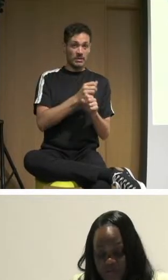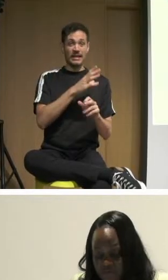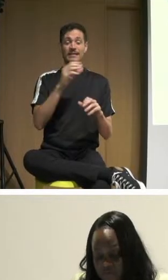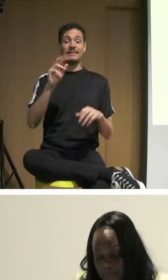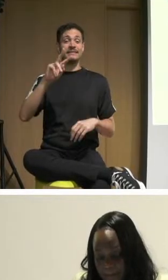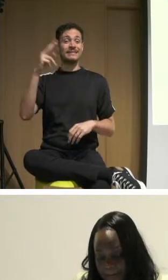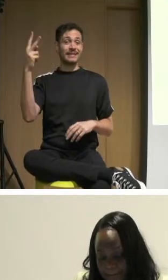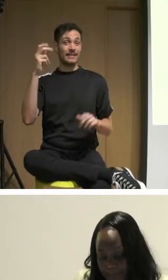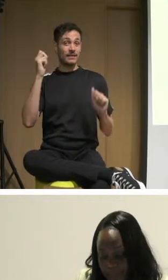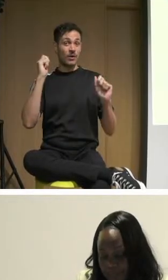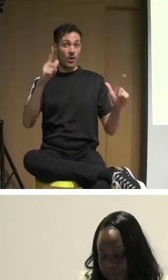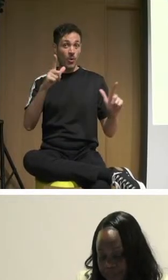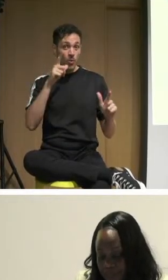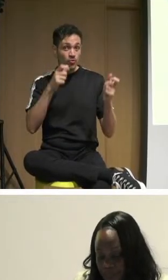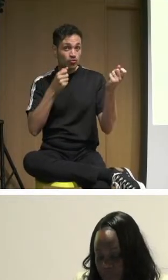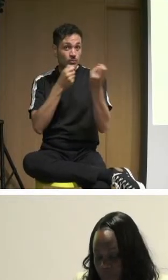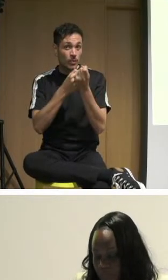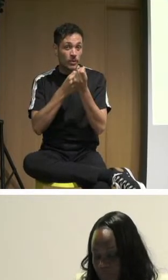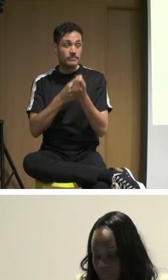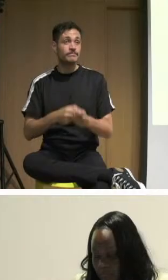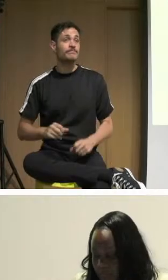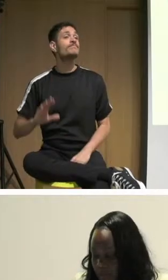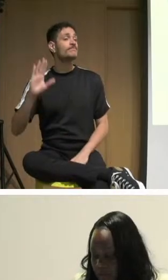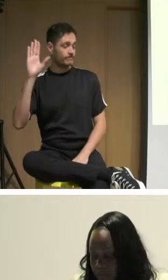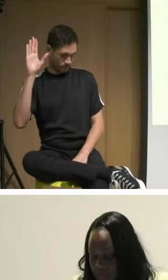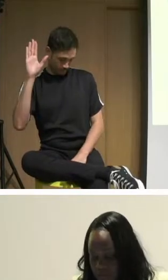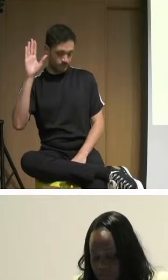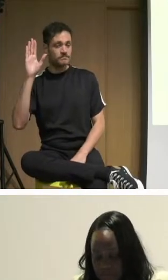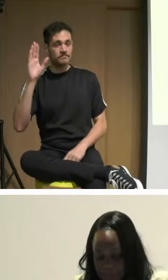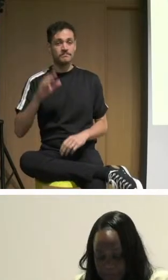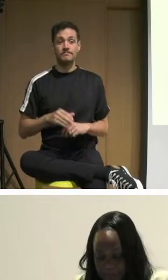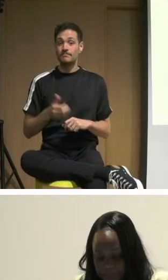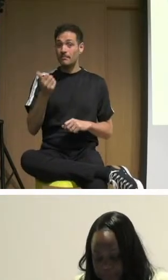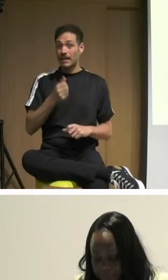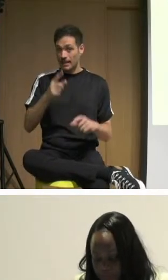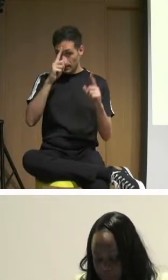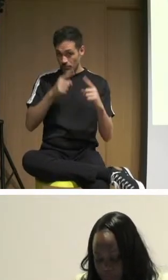in favor? Aye. Aye. Any opposed?